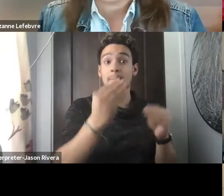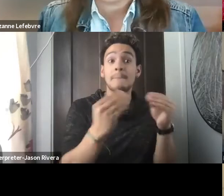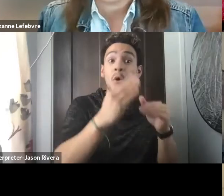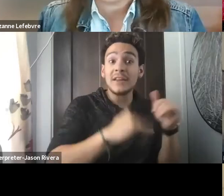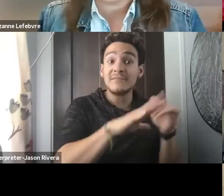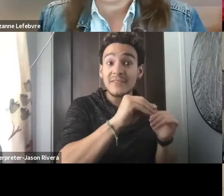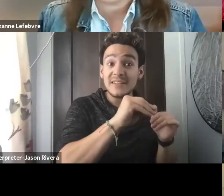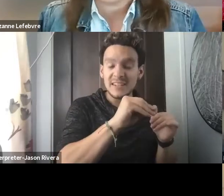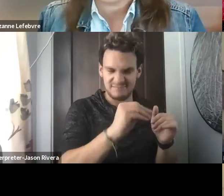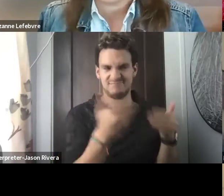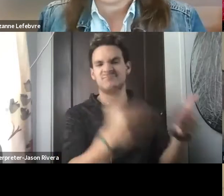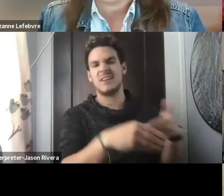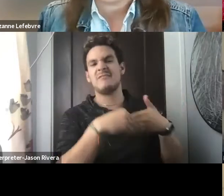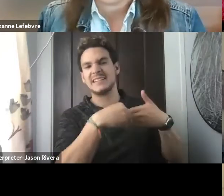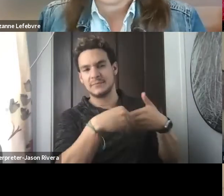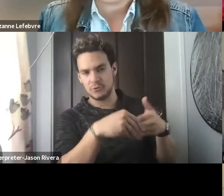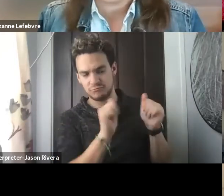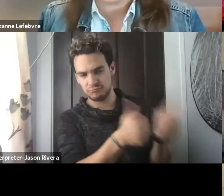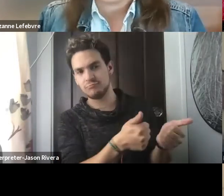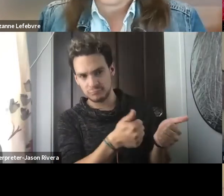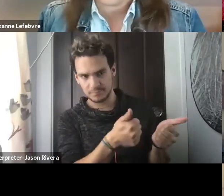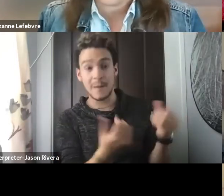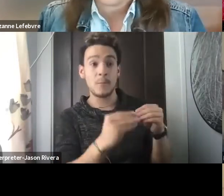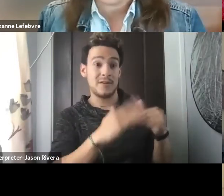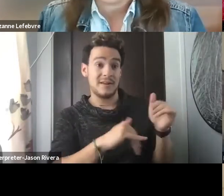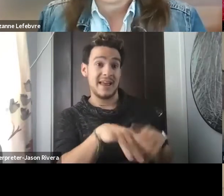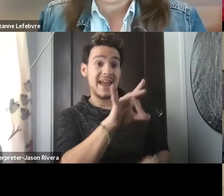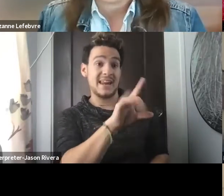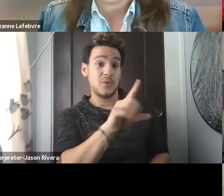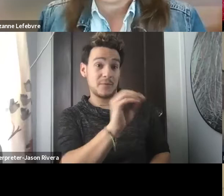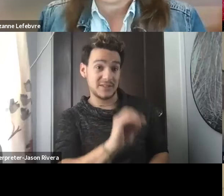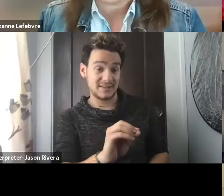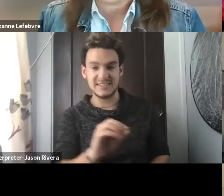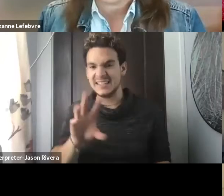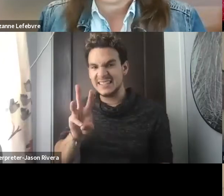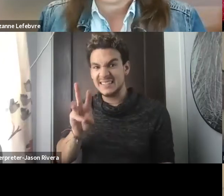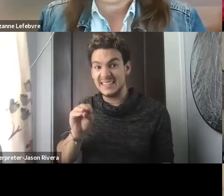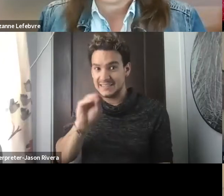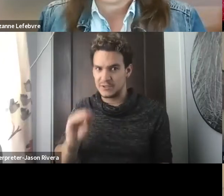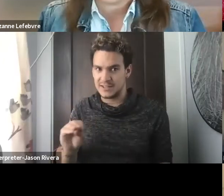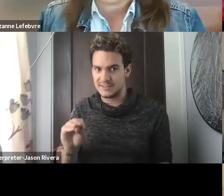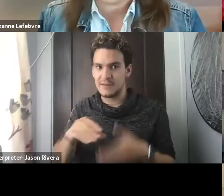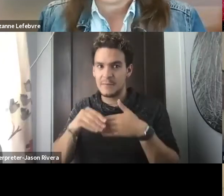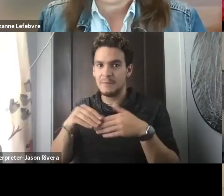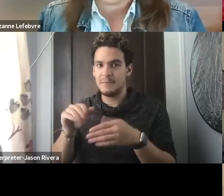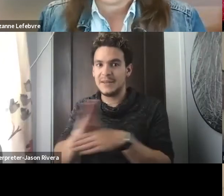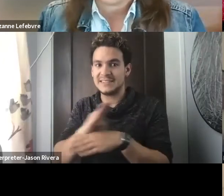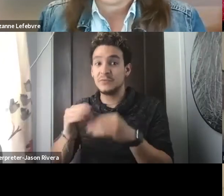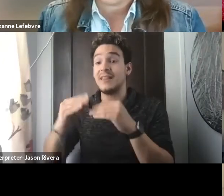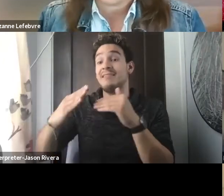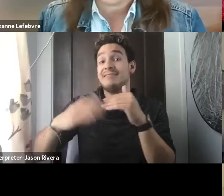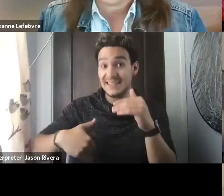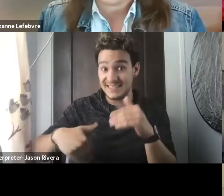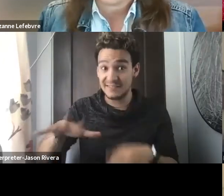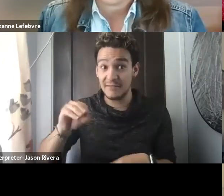were considering flex working arrangements, and only 60% of businesses with less than 50 employees